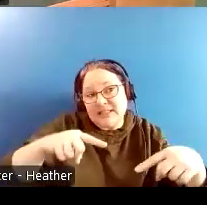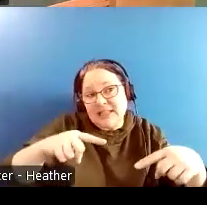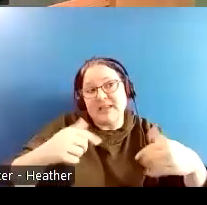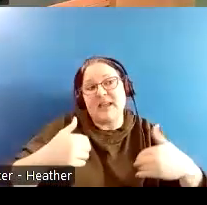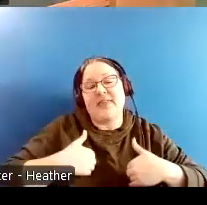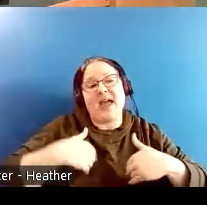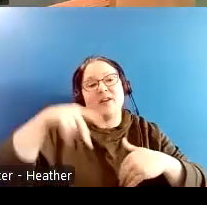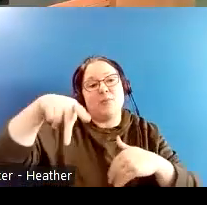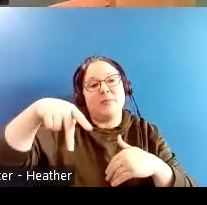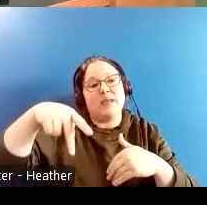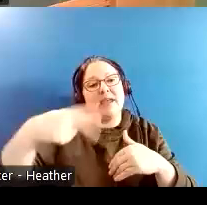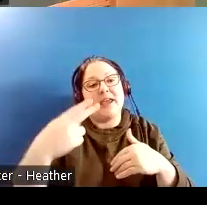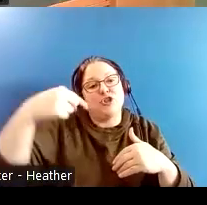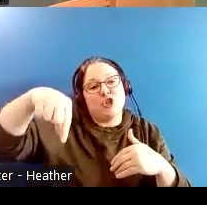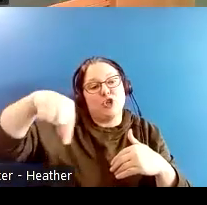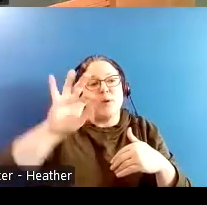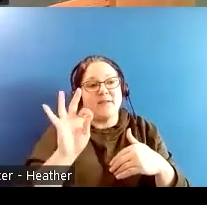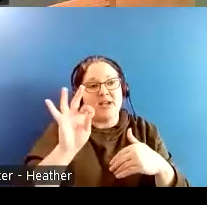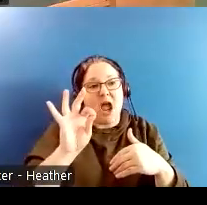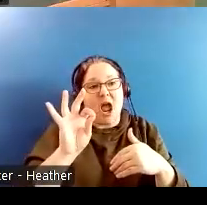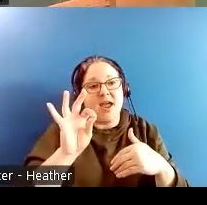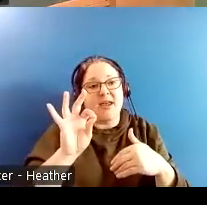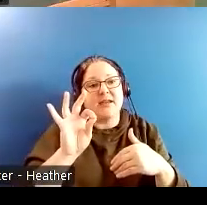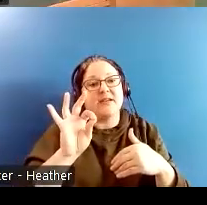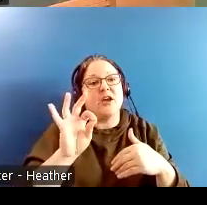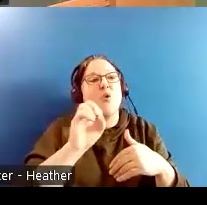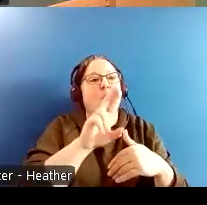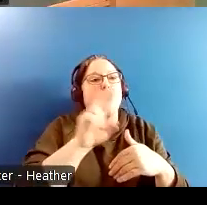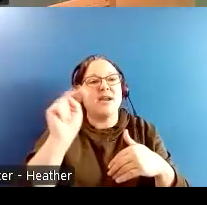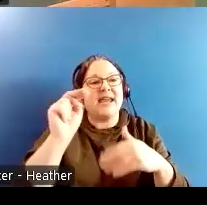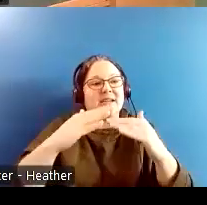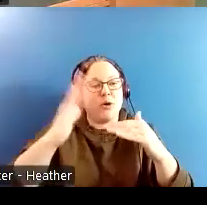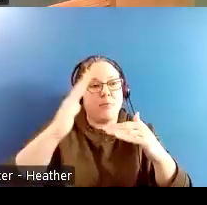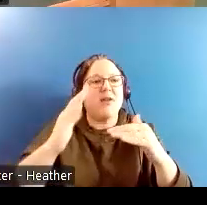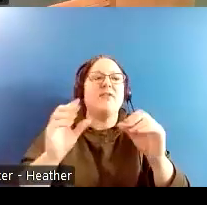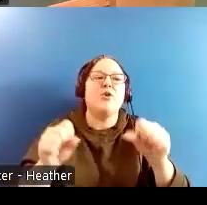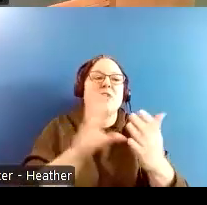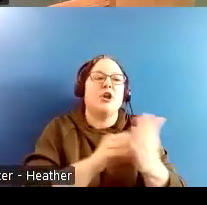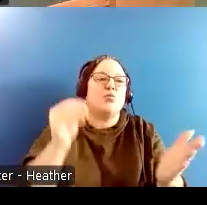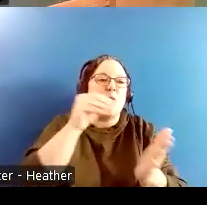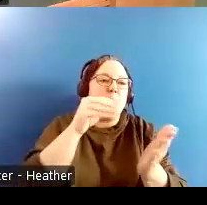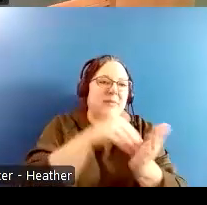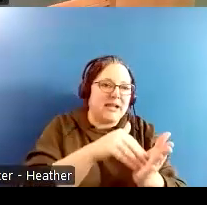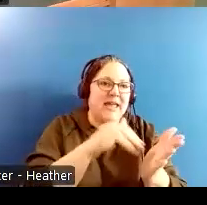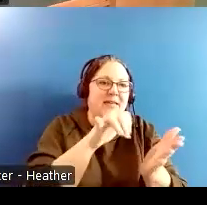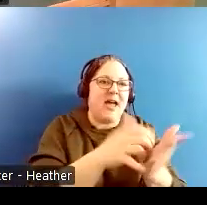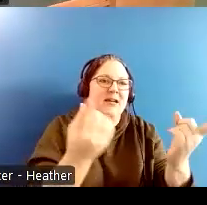PHQ 9 of 10 or above, and so on. And we were able to replicate that in the online treatment trial.